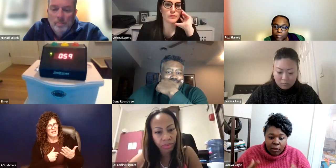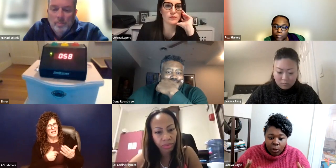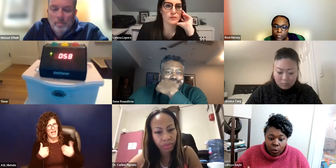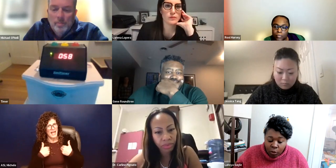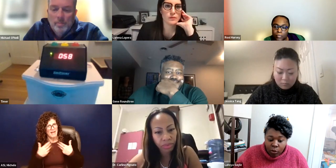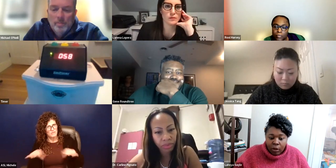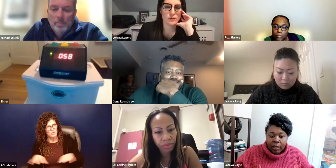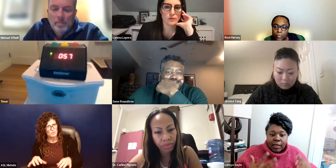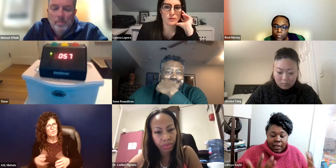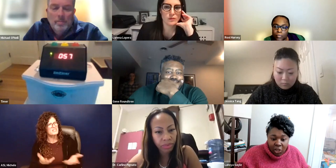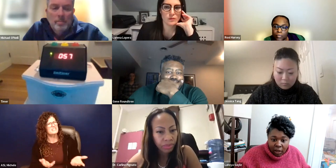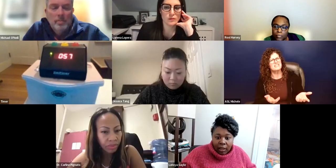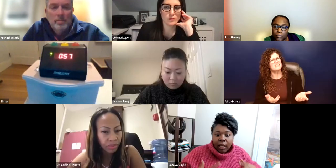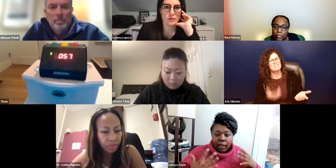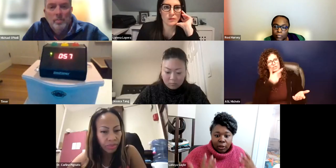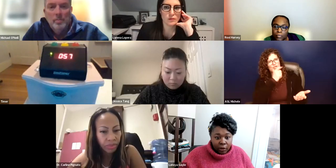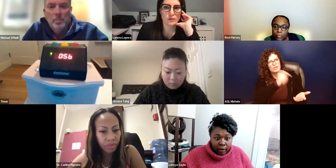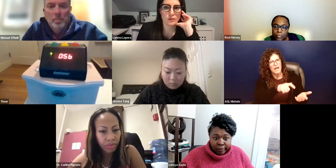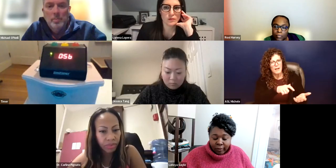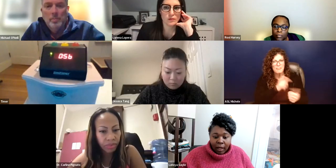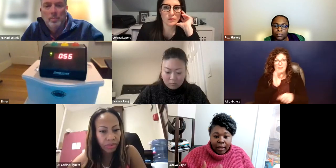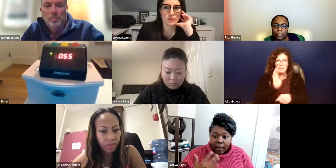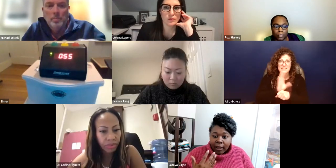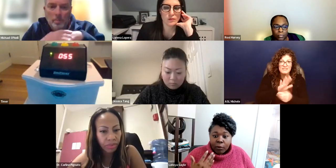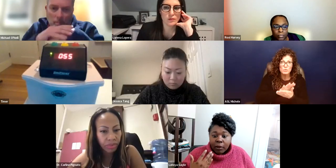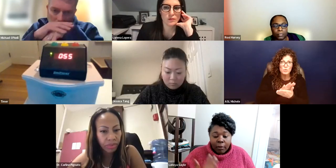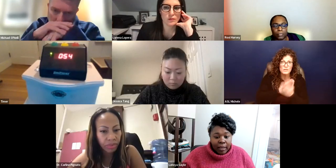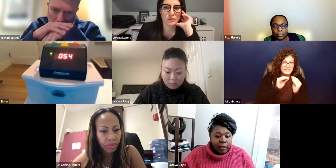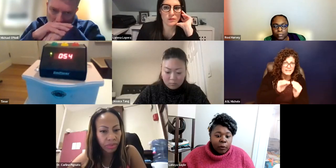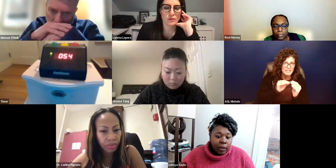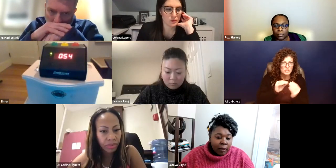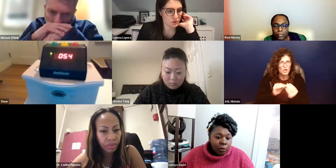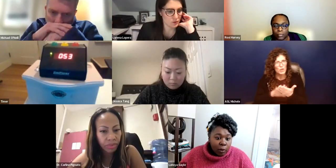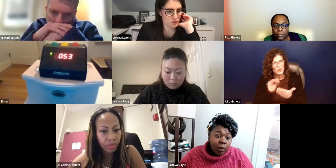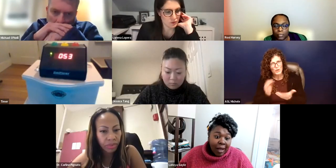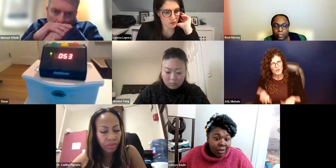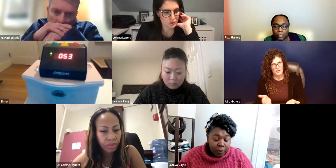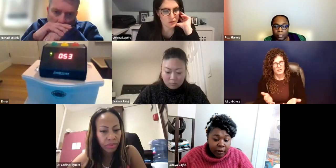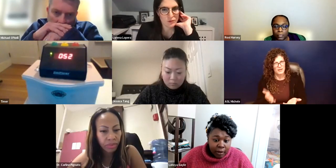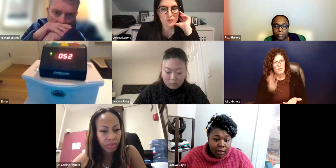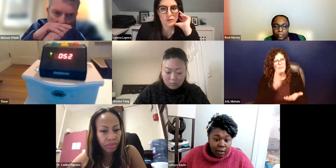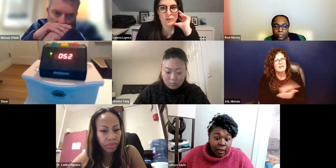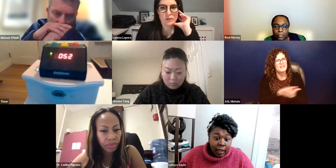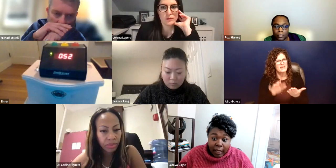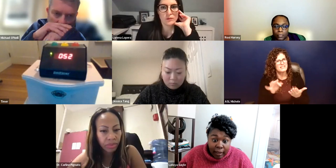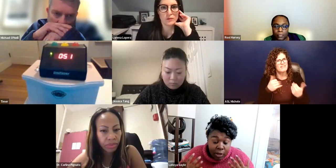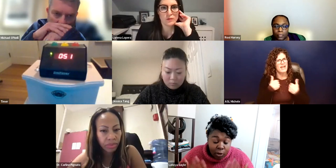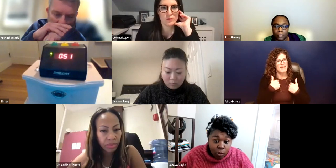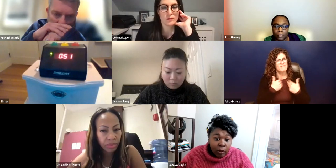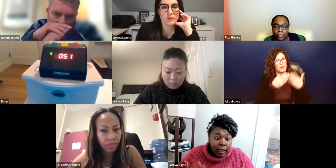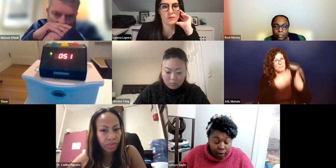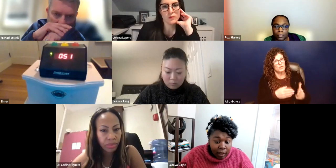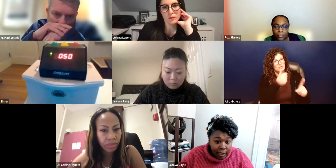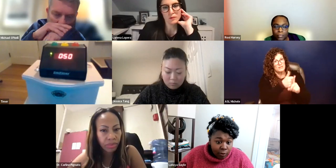know, the business of school is teaching and learning. I think it would be amazing if we could have someone who has experience in